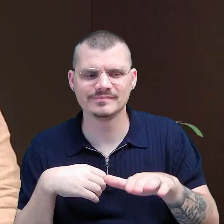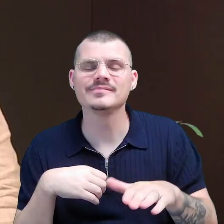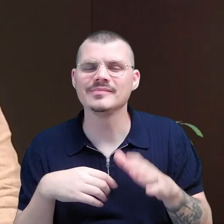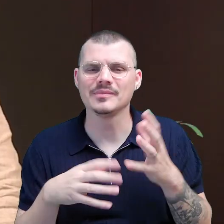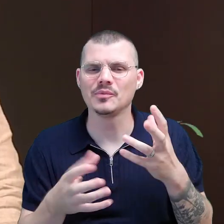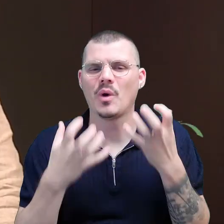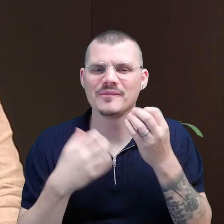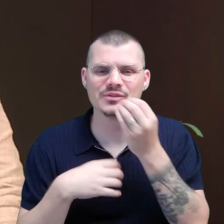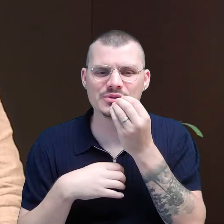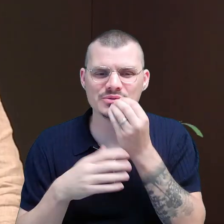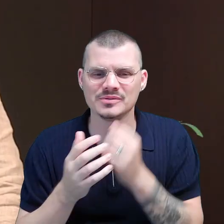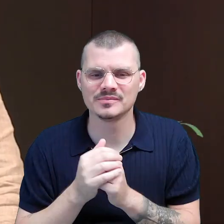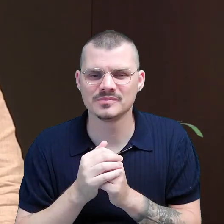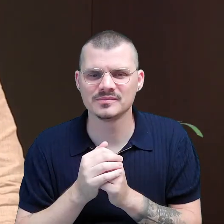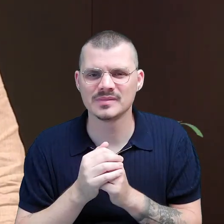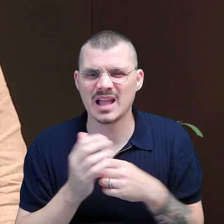way.